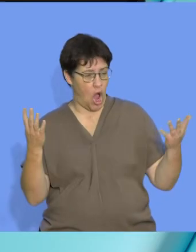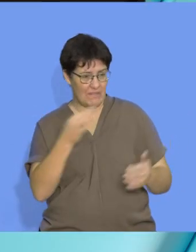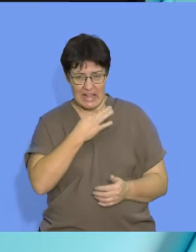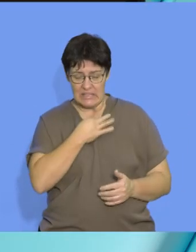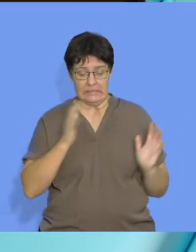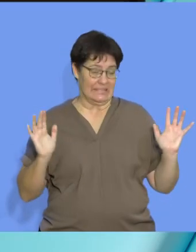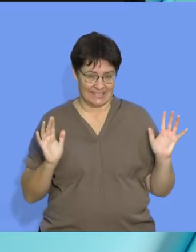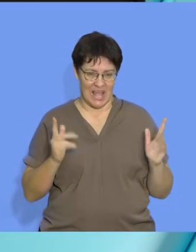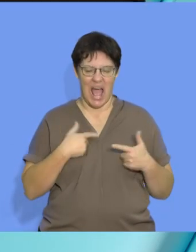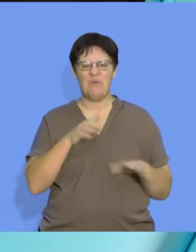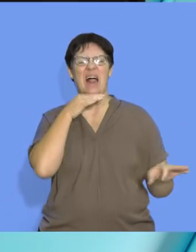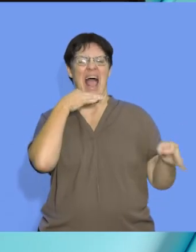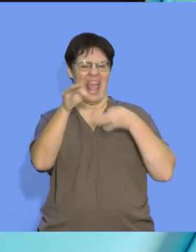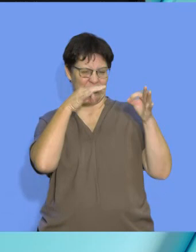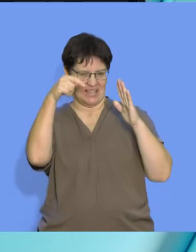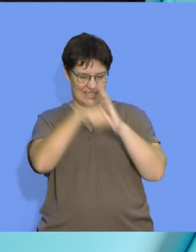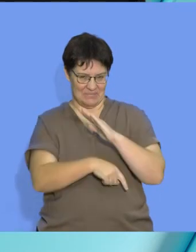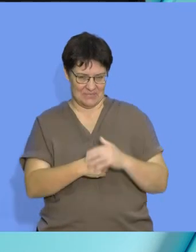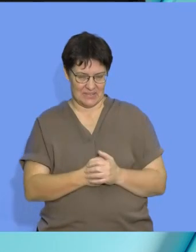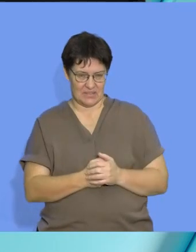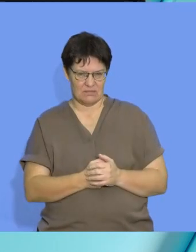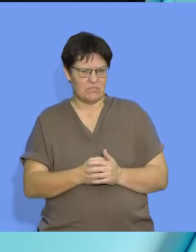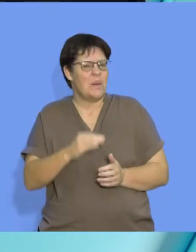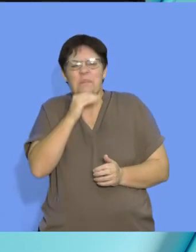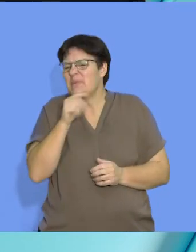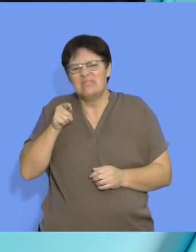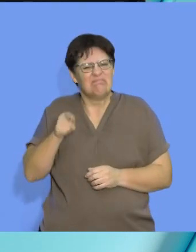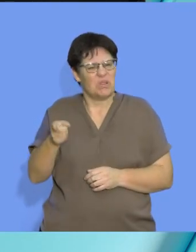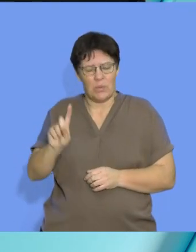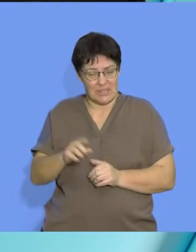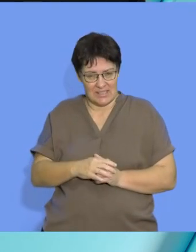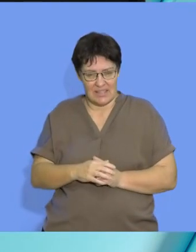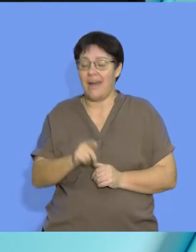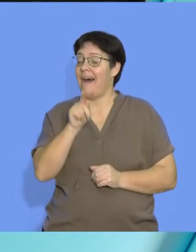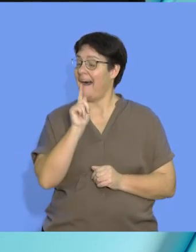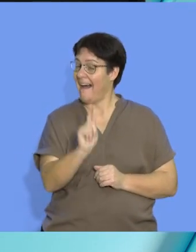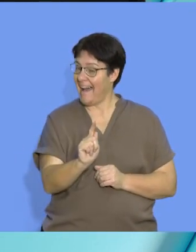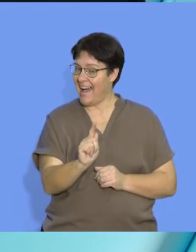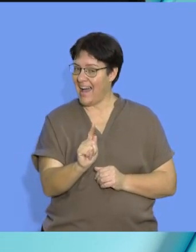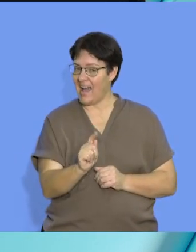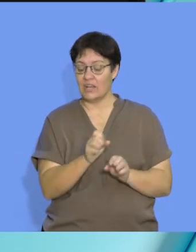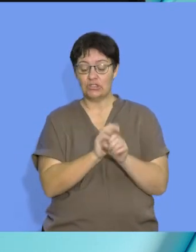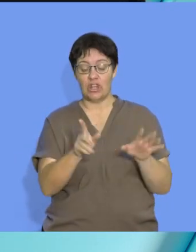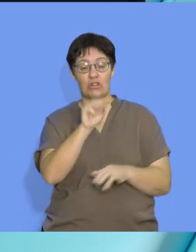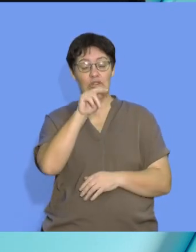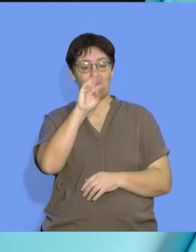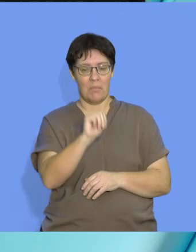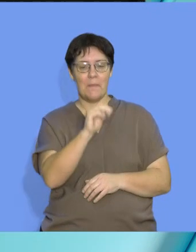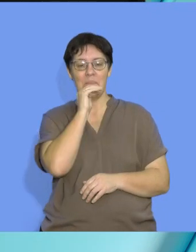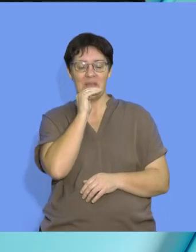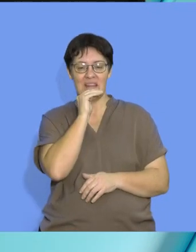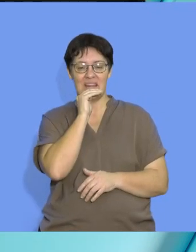to try and break it down a bit. All that it means is that the general term describes a